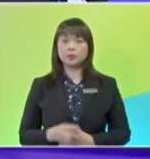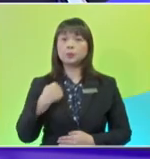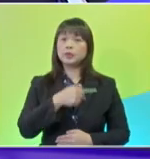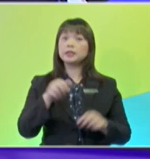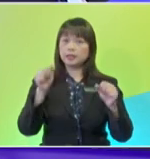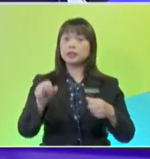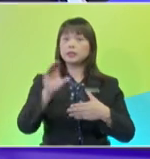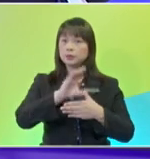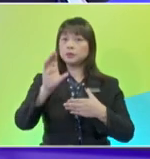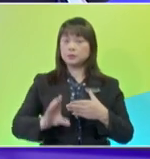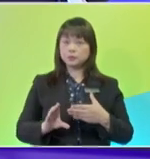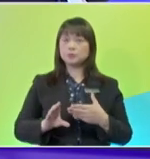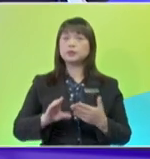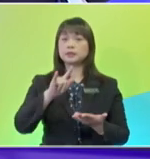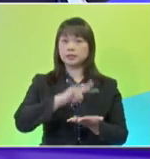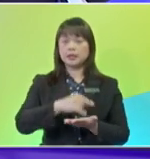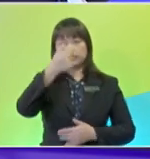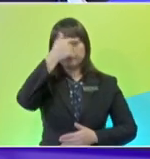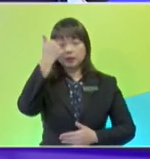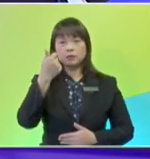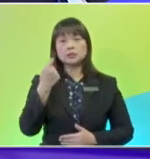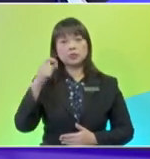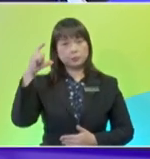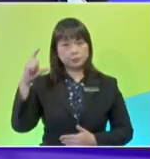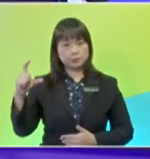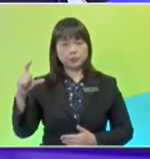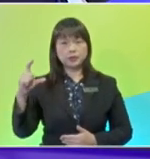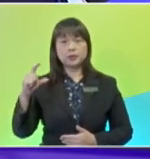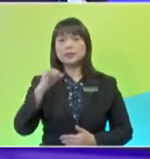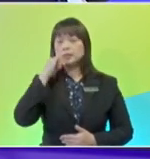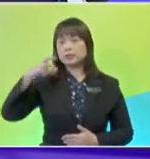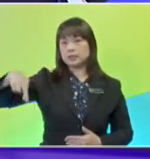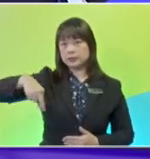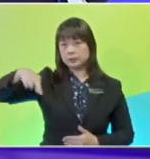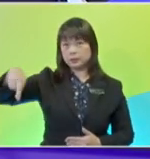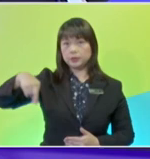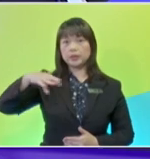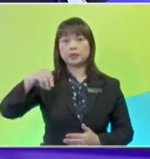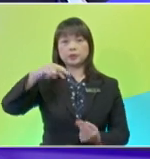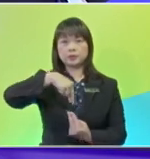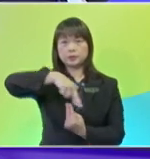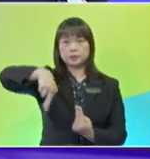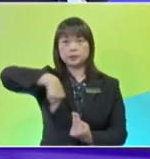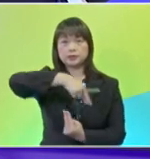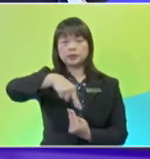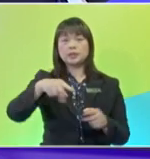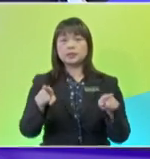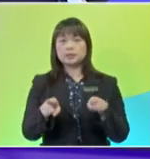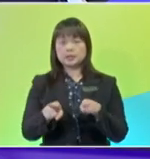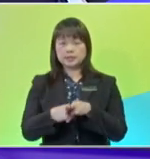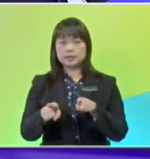of the Moon is rotating and revoluting at the same period, same duration,